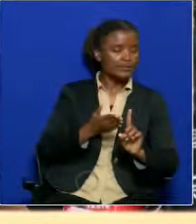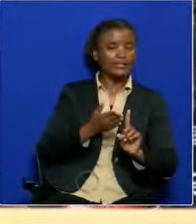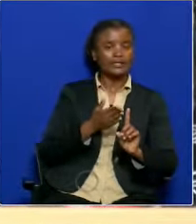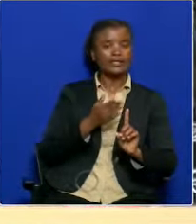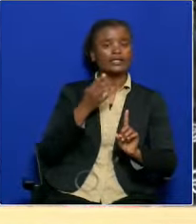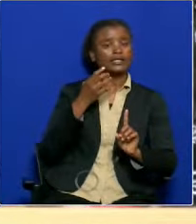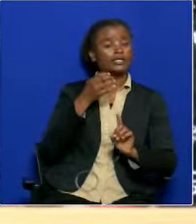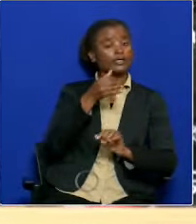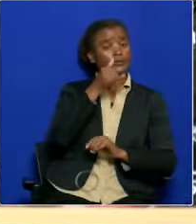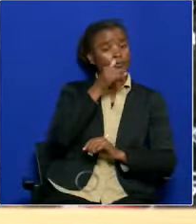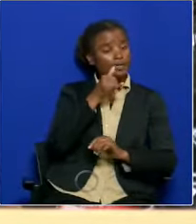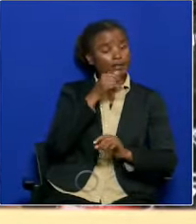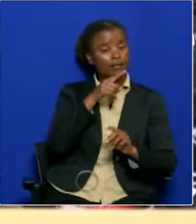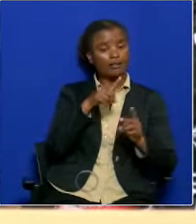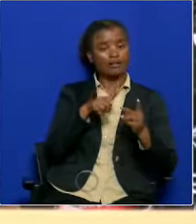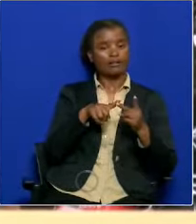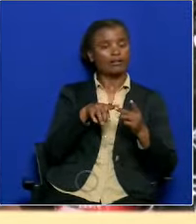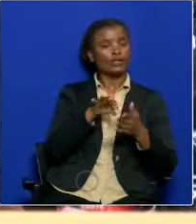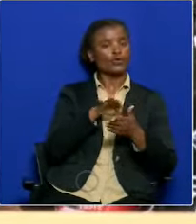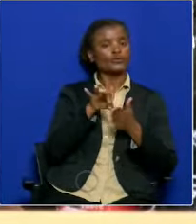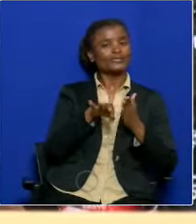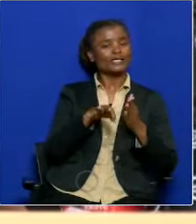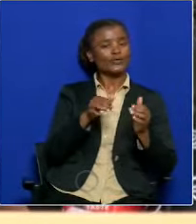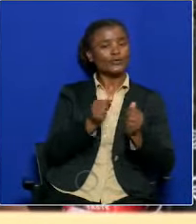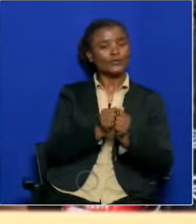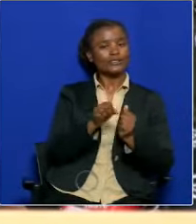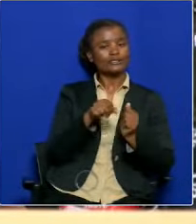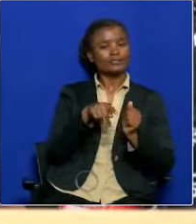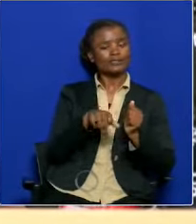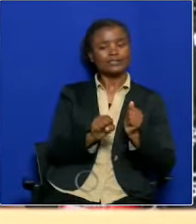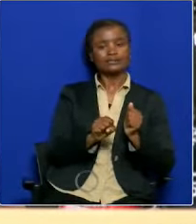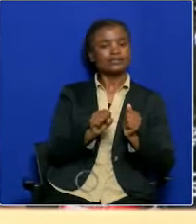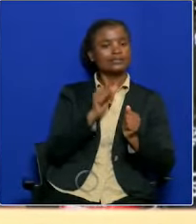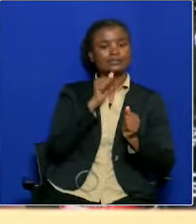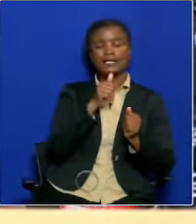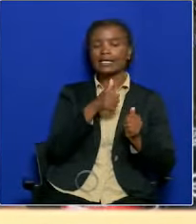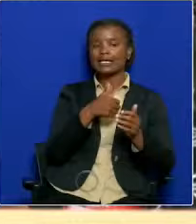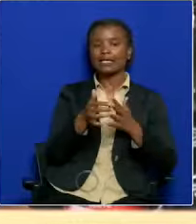you would have been in trouble. And you Yeah. failed to disclose it.